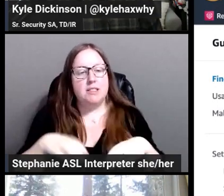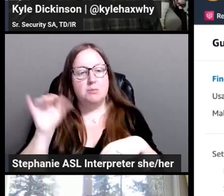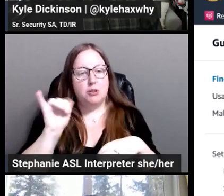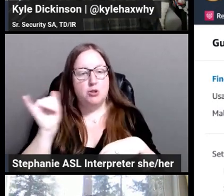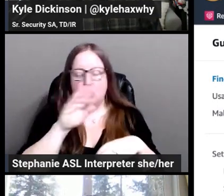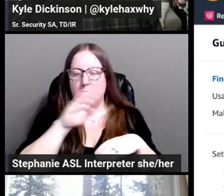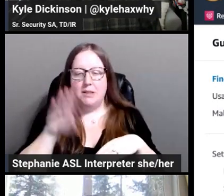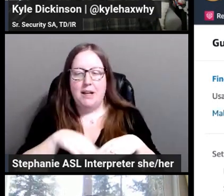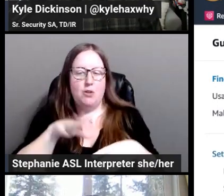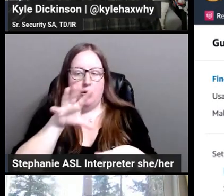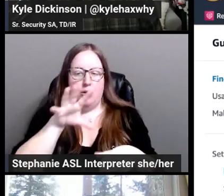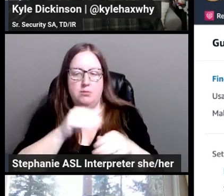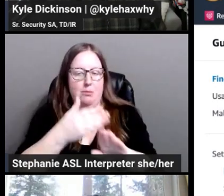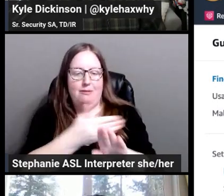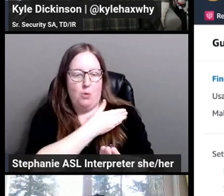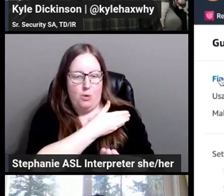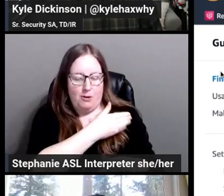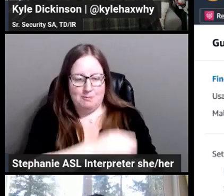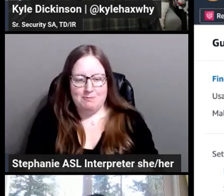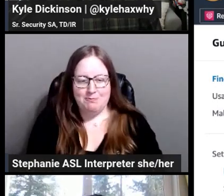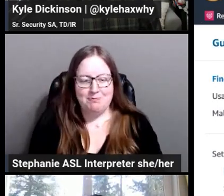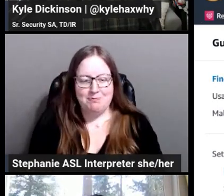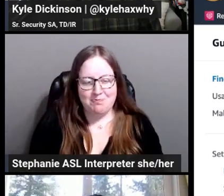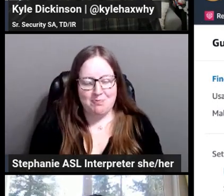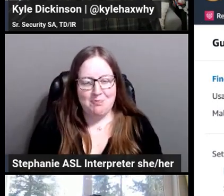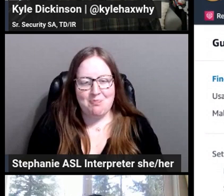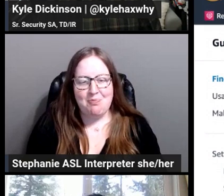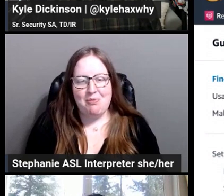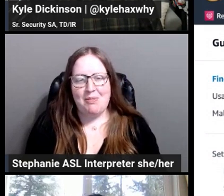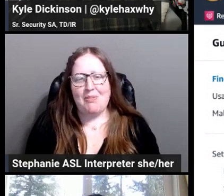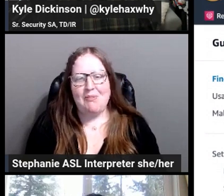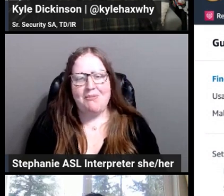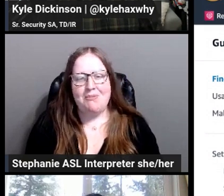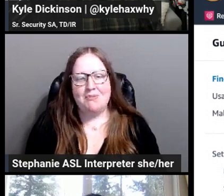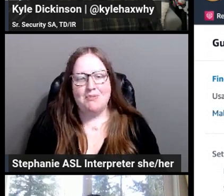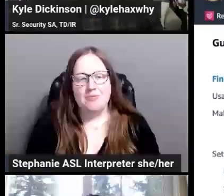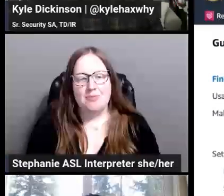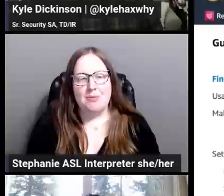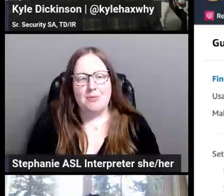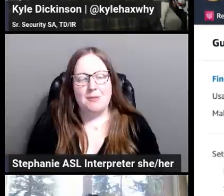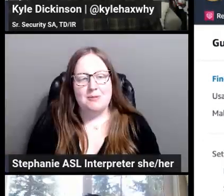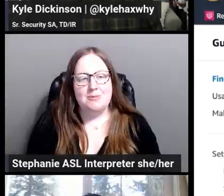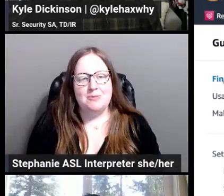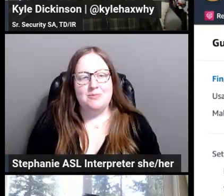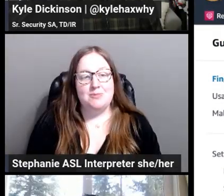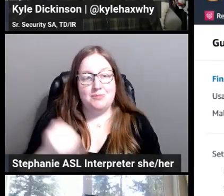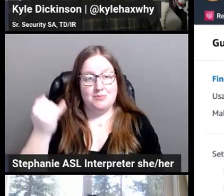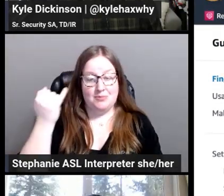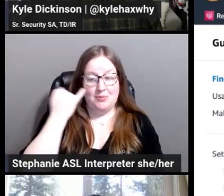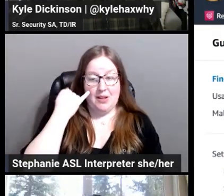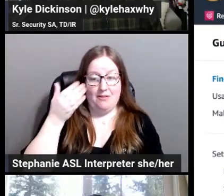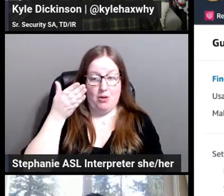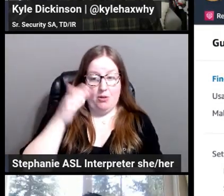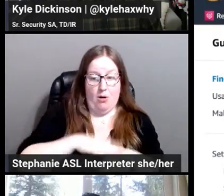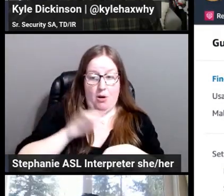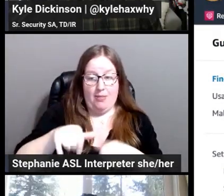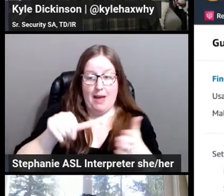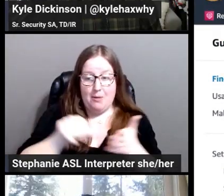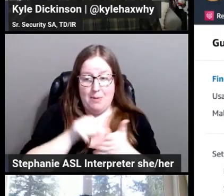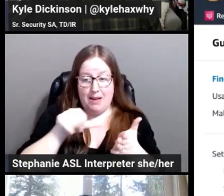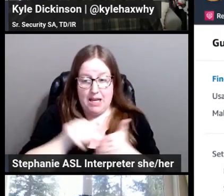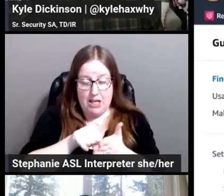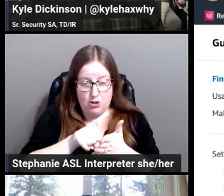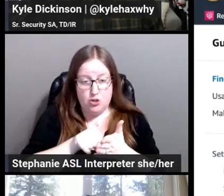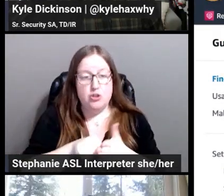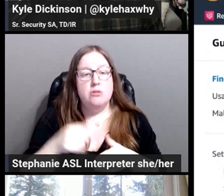enabled GuardDuty. So when you land onto GuardDuty, so this is the findings